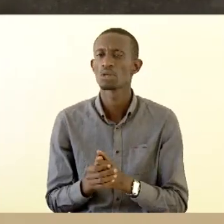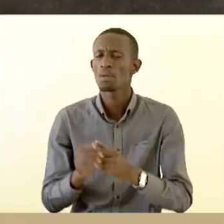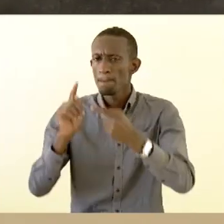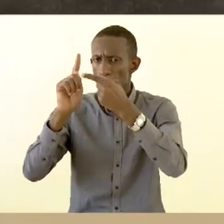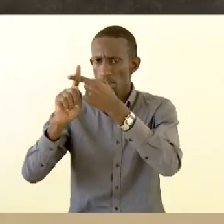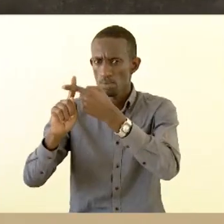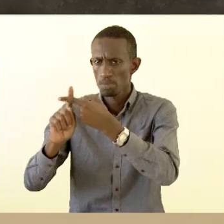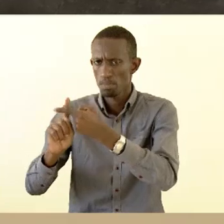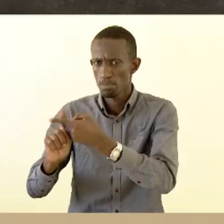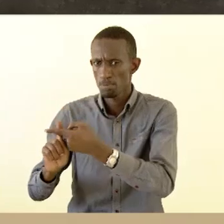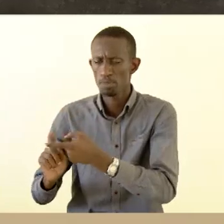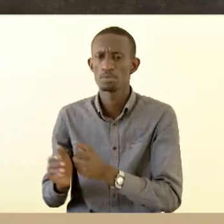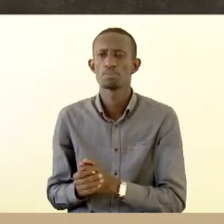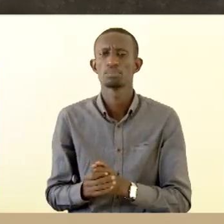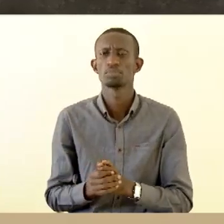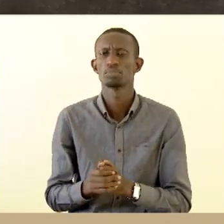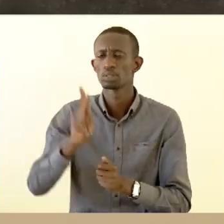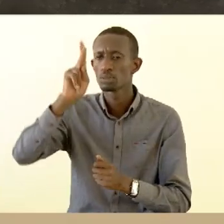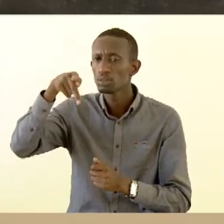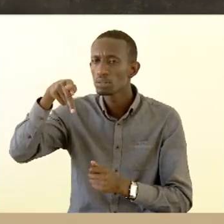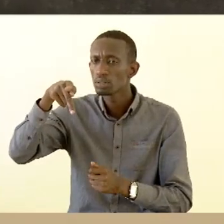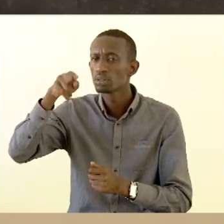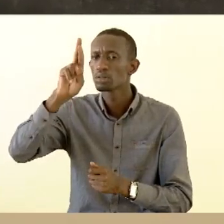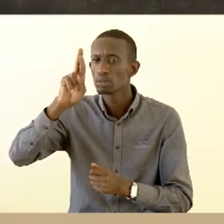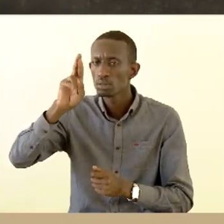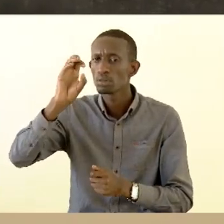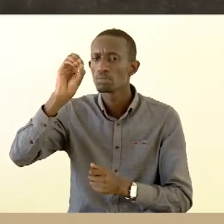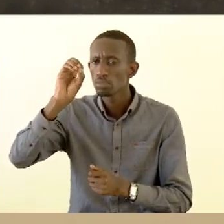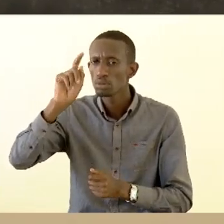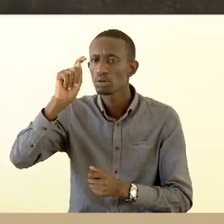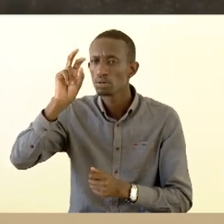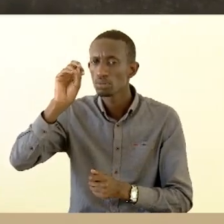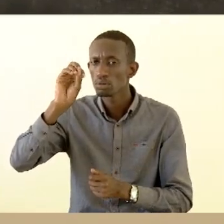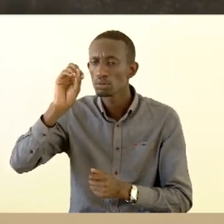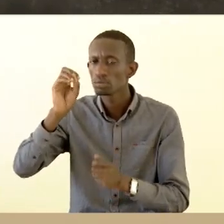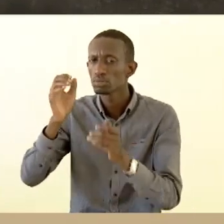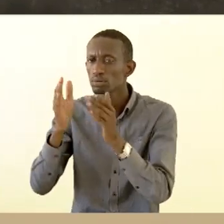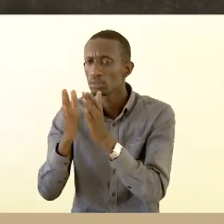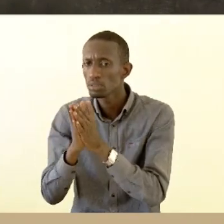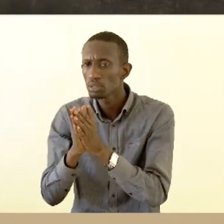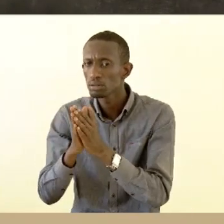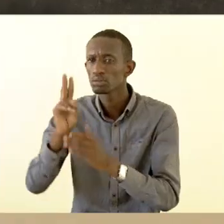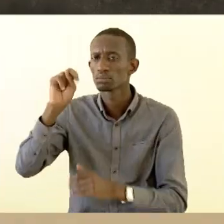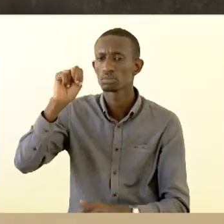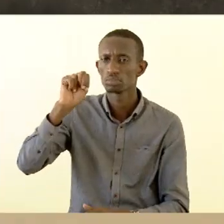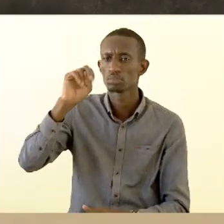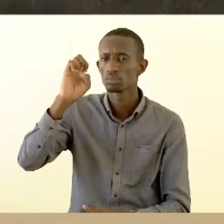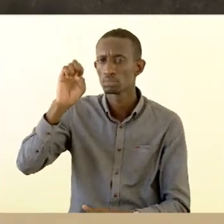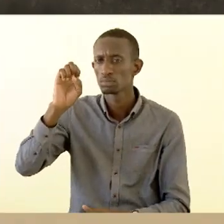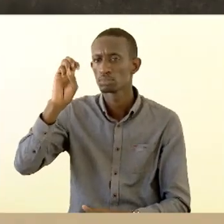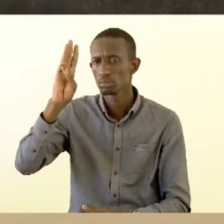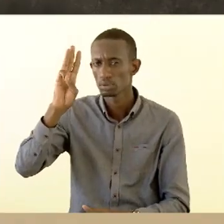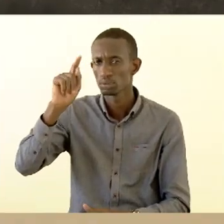of protons and neutrons. Do you remember where